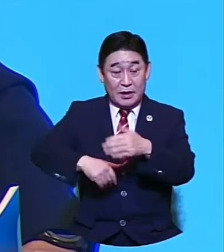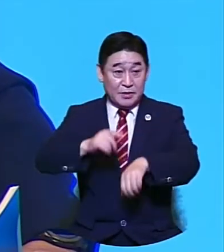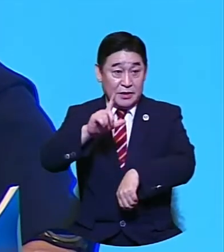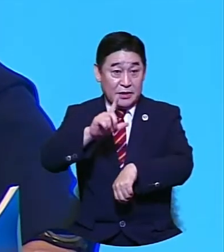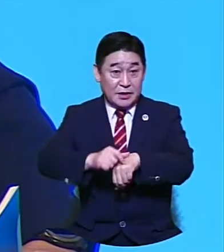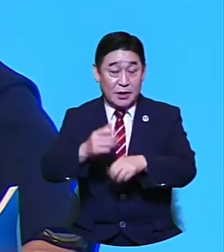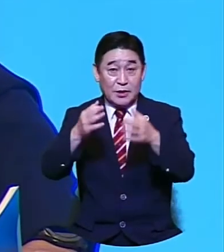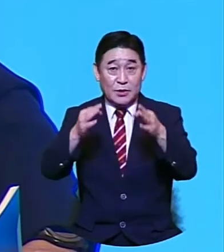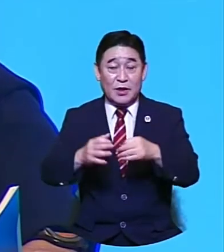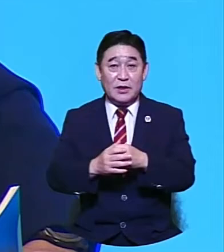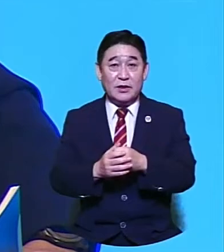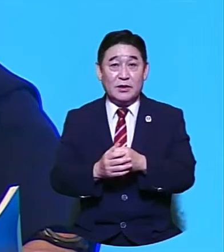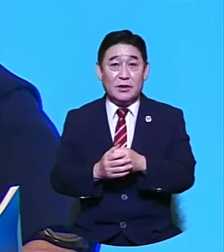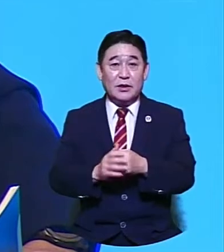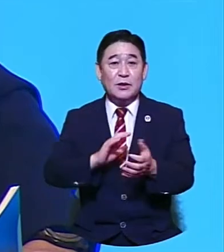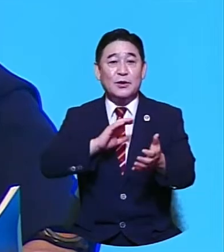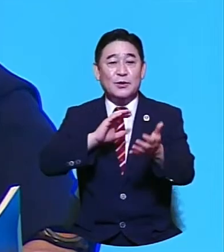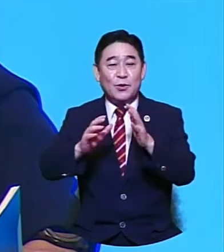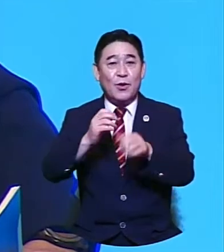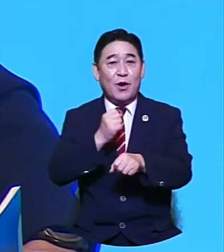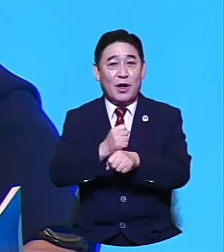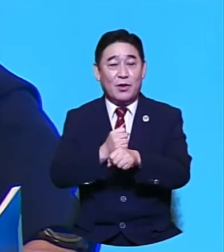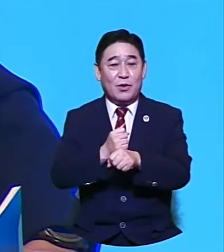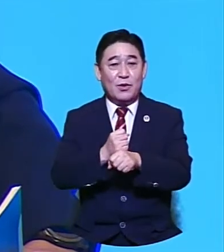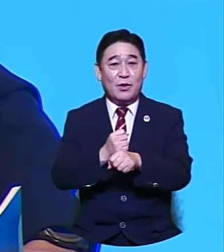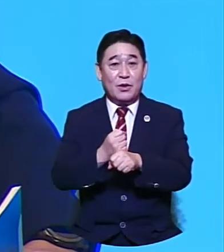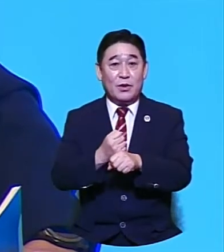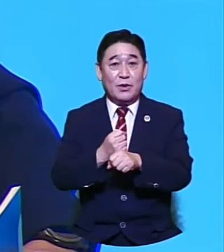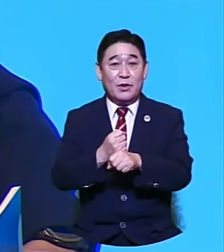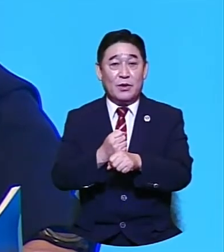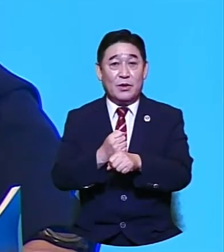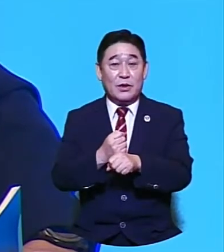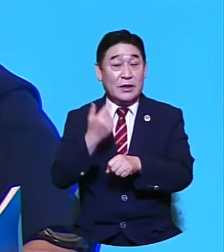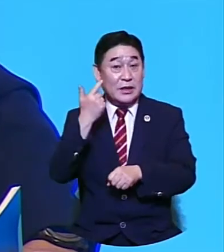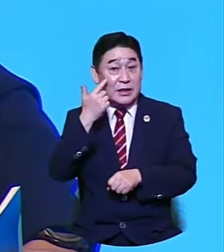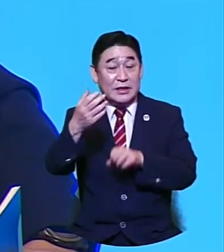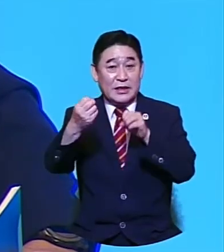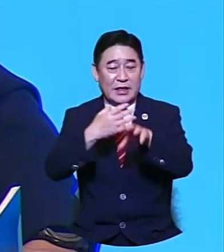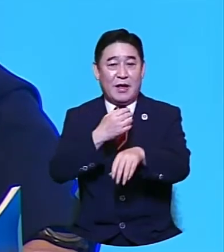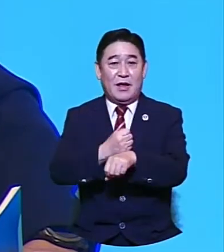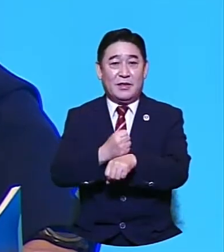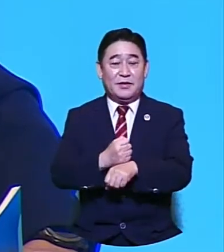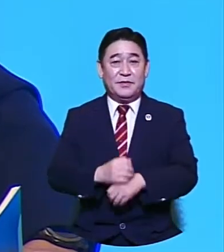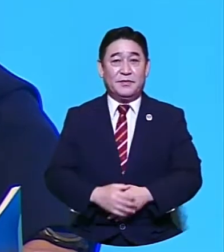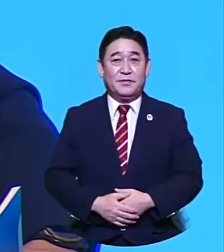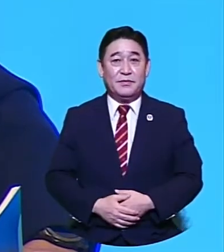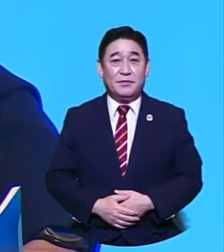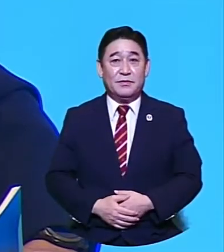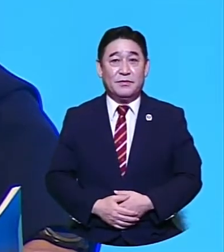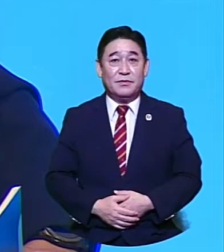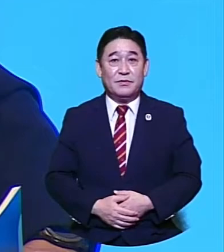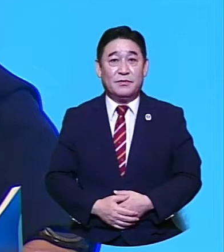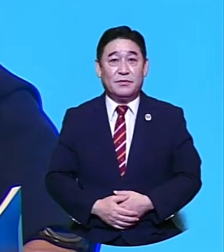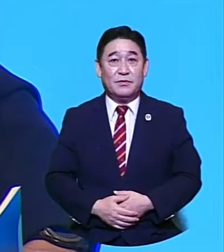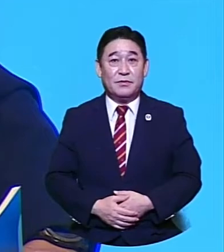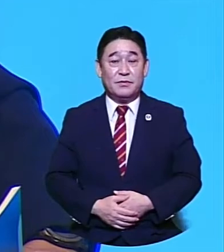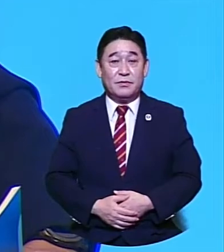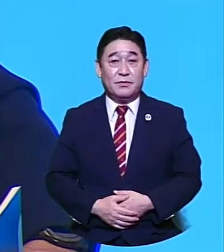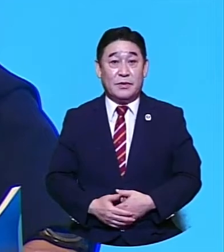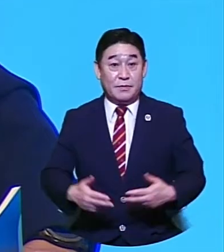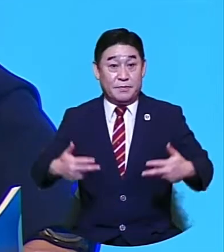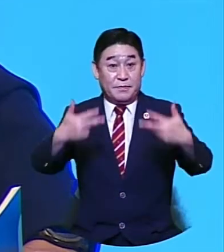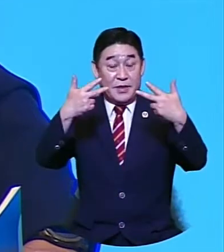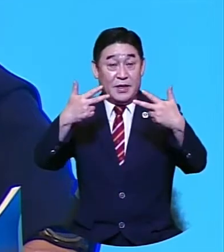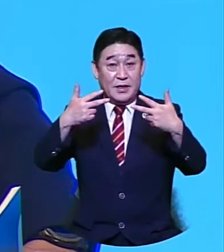the Q&A. I think the participants from the Zoom, they have already sent us filing up